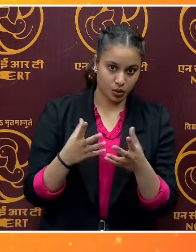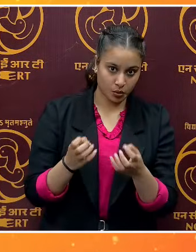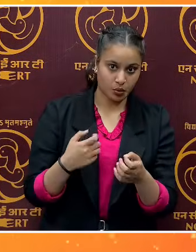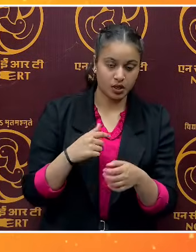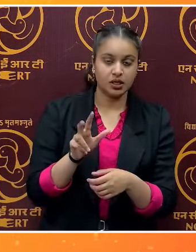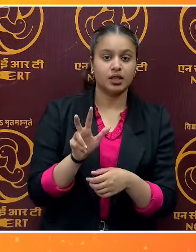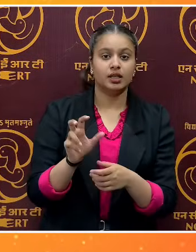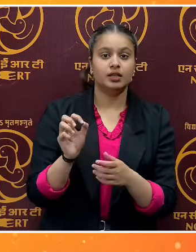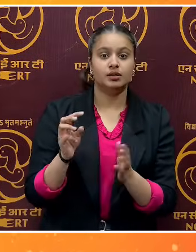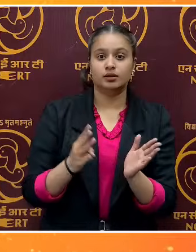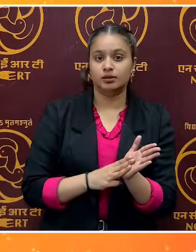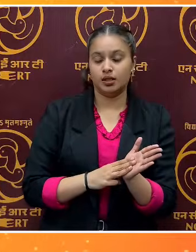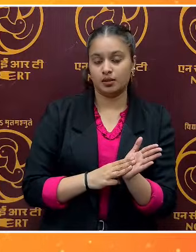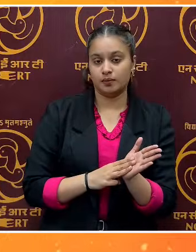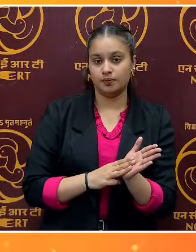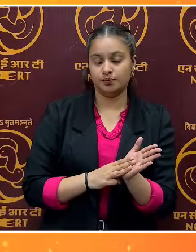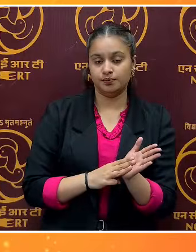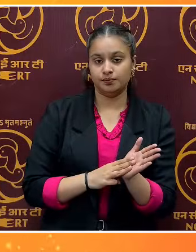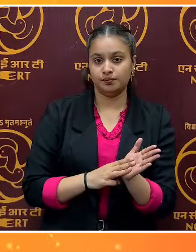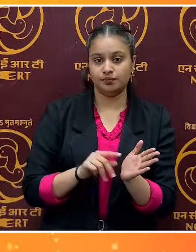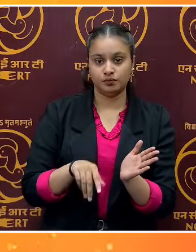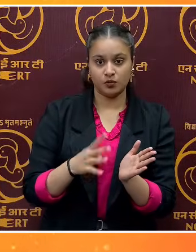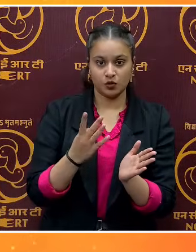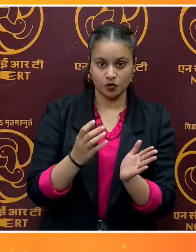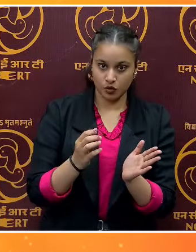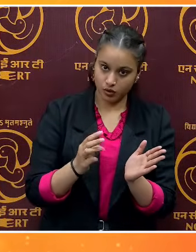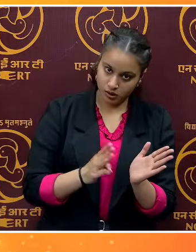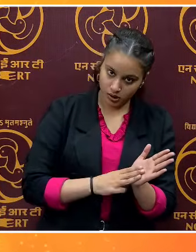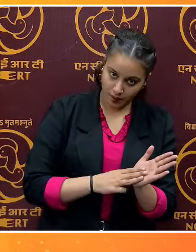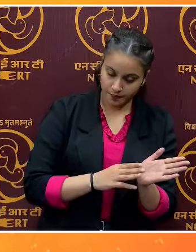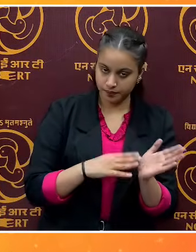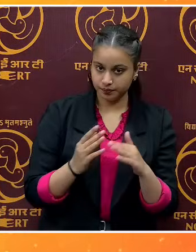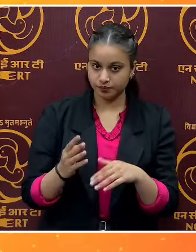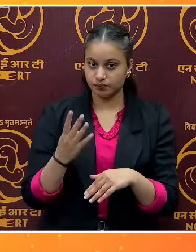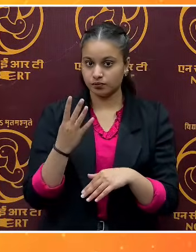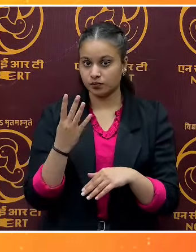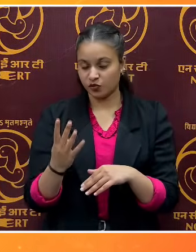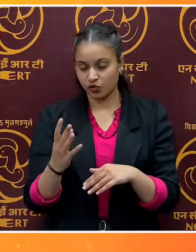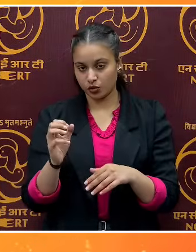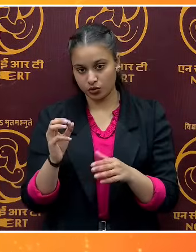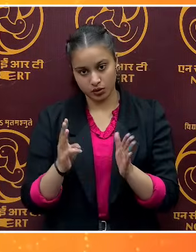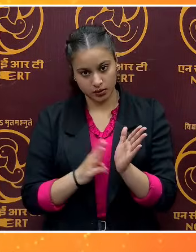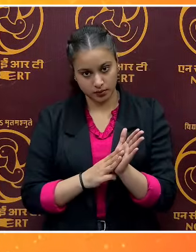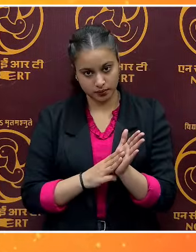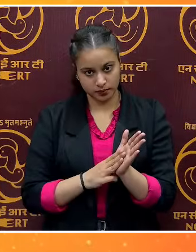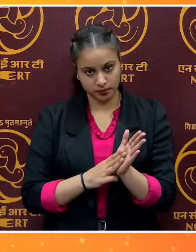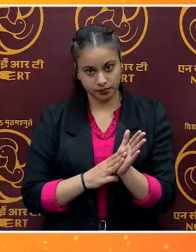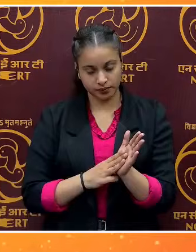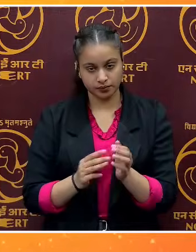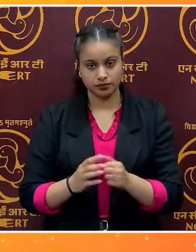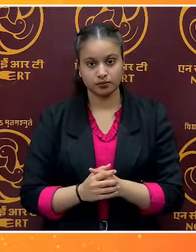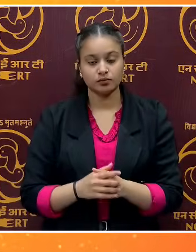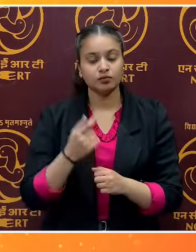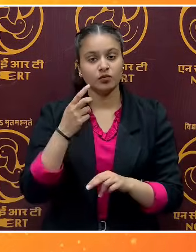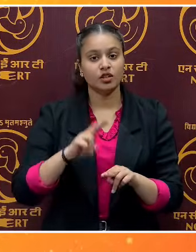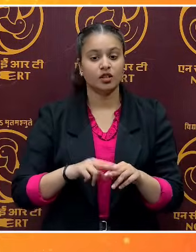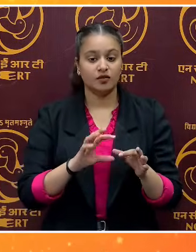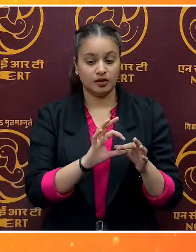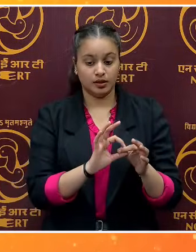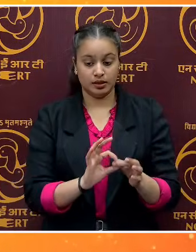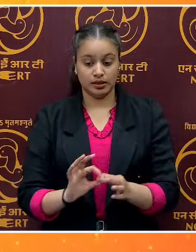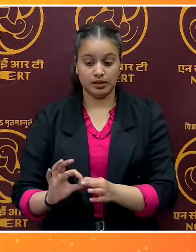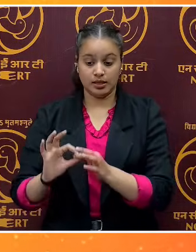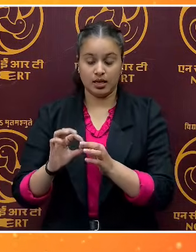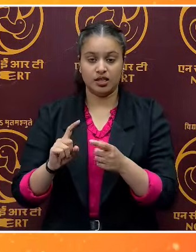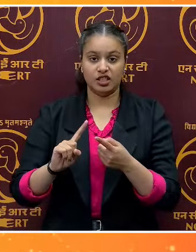8 centimeters. So, this is 4 centimeters and this is also 4 centimeters, children. If I join